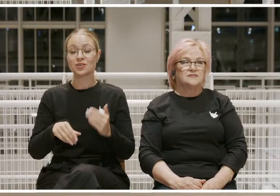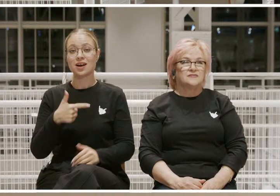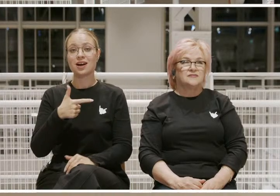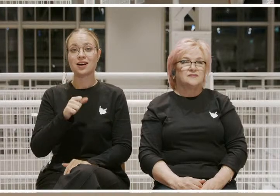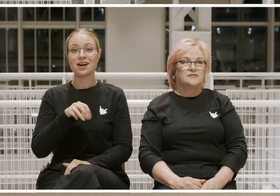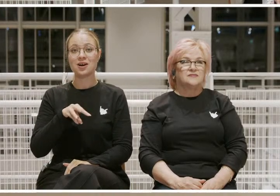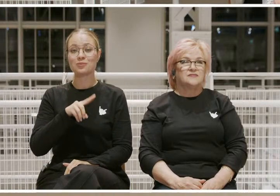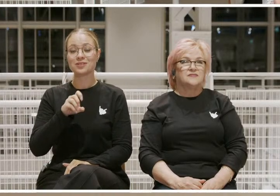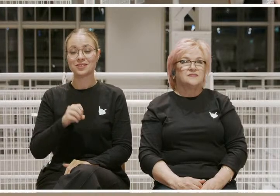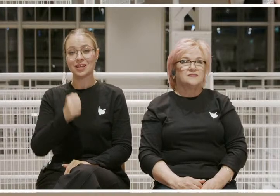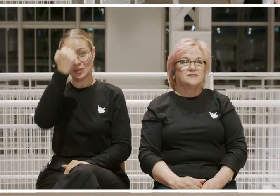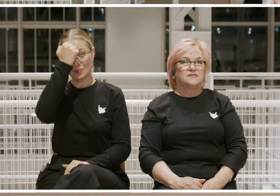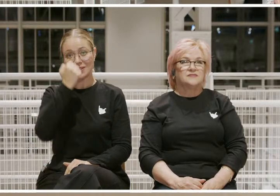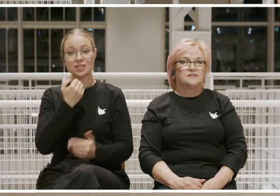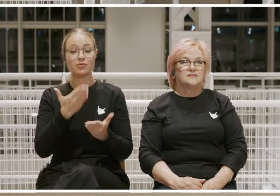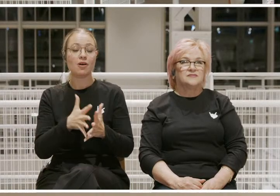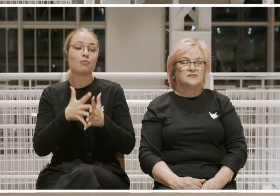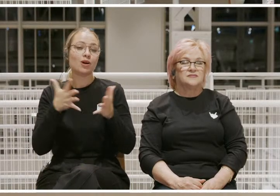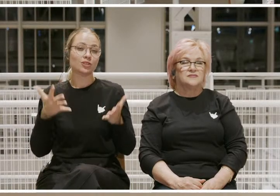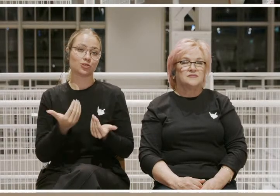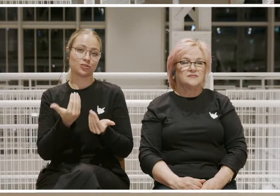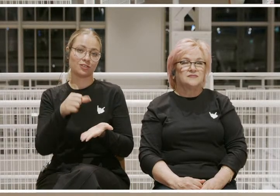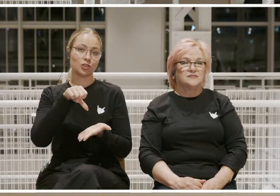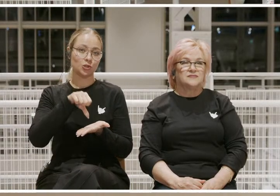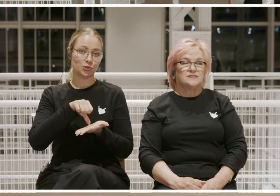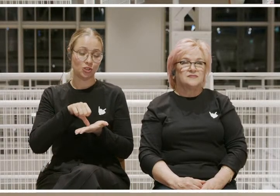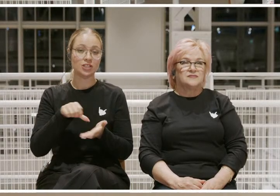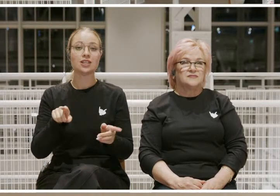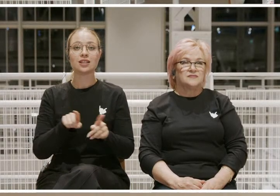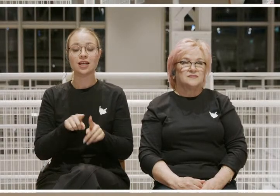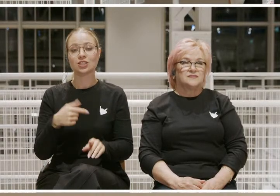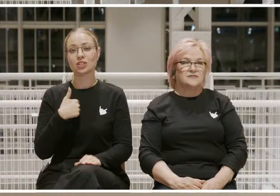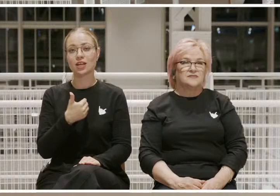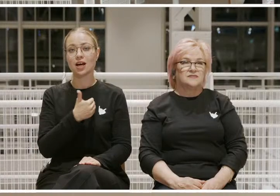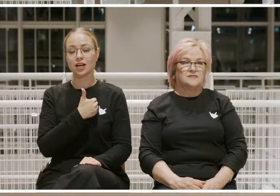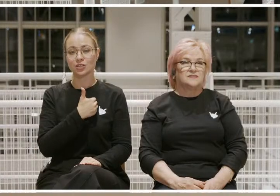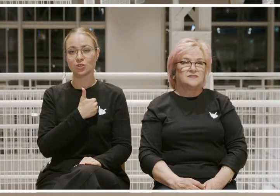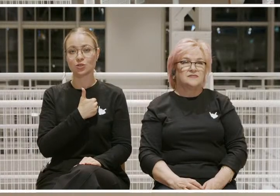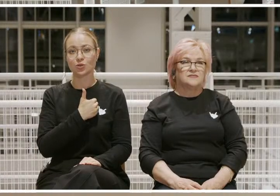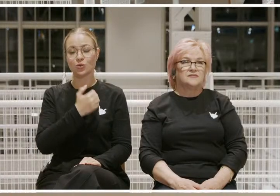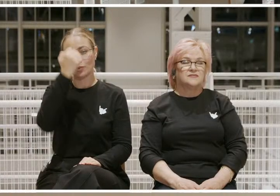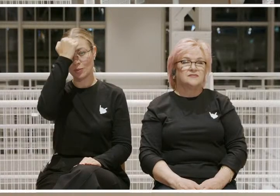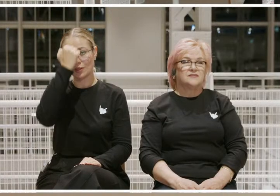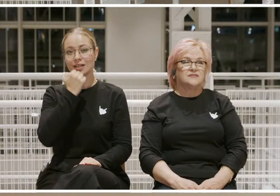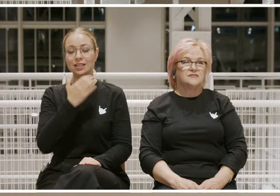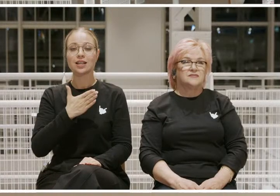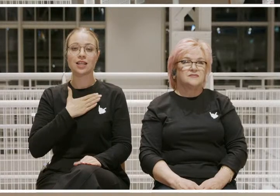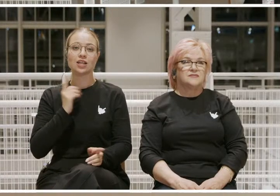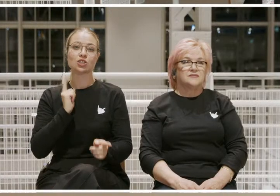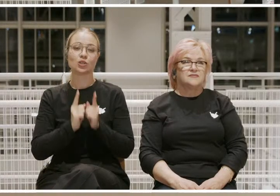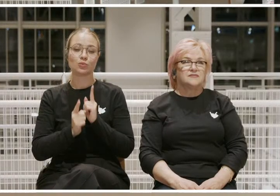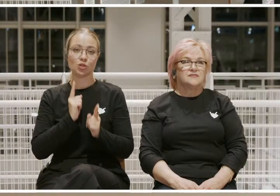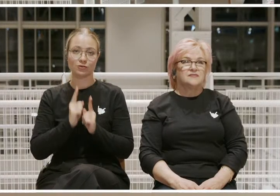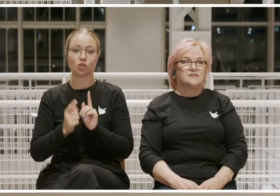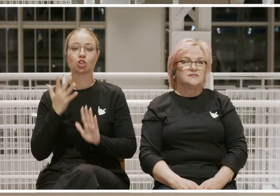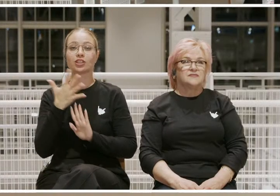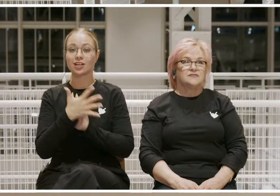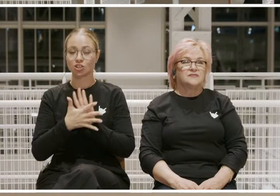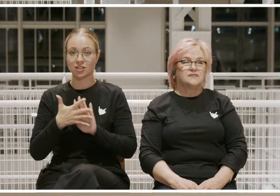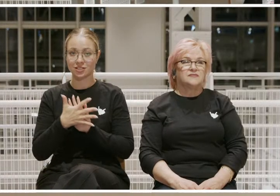wanted to say a big thank you to our Russian Sign Language translators. I'm sorry I didn't